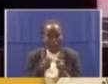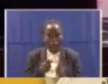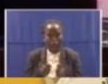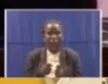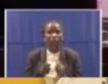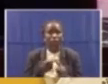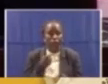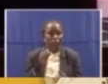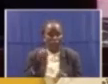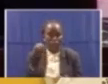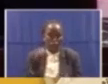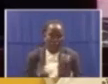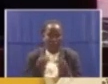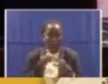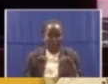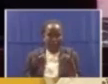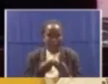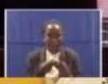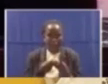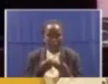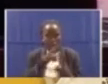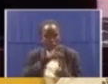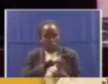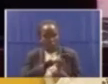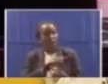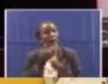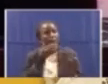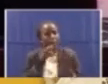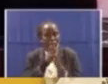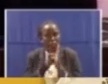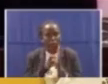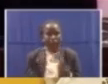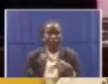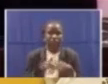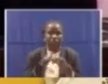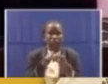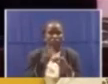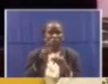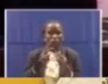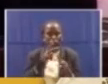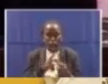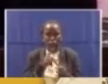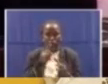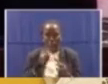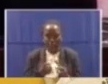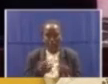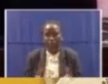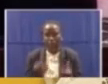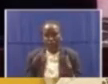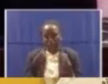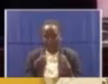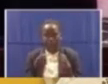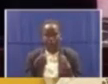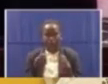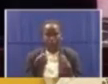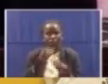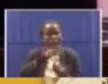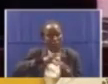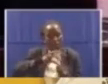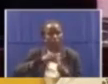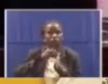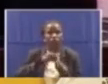the Justice Department, given the fact that there is no regulations in place, and given the breakdown of morality and families in our nation,